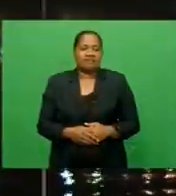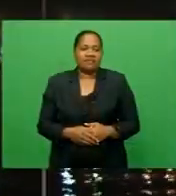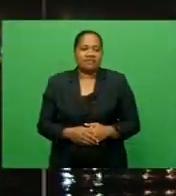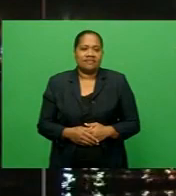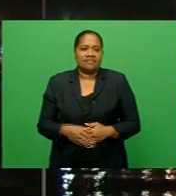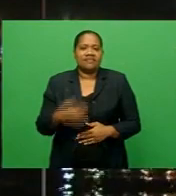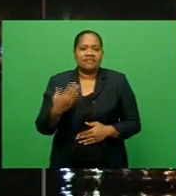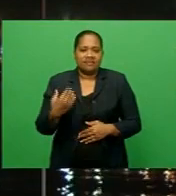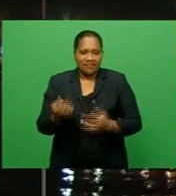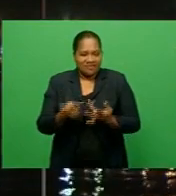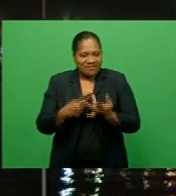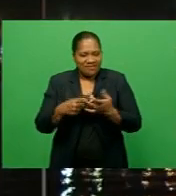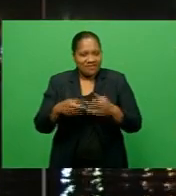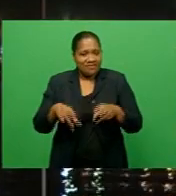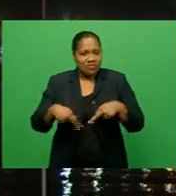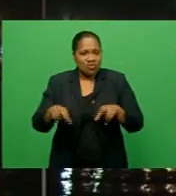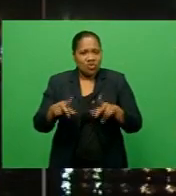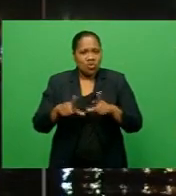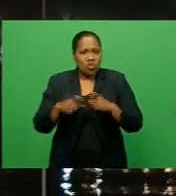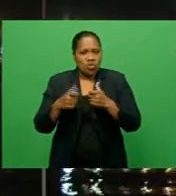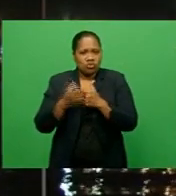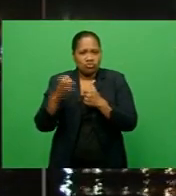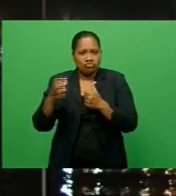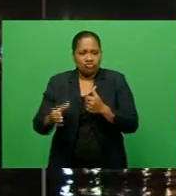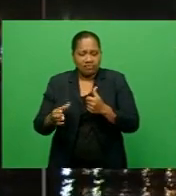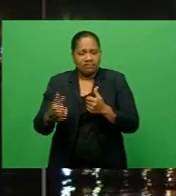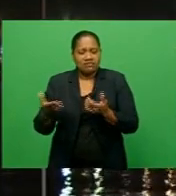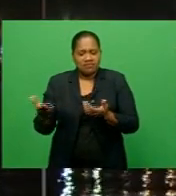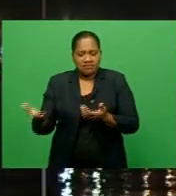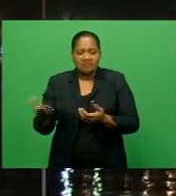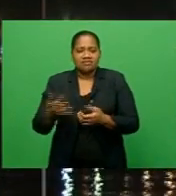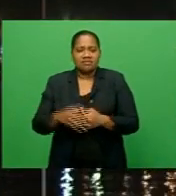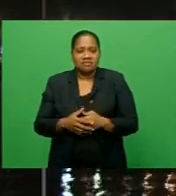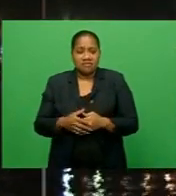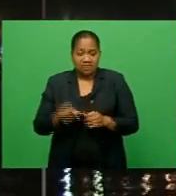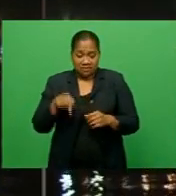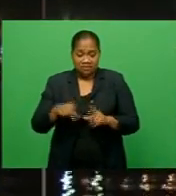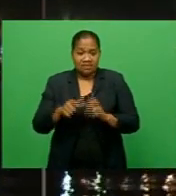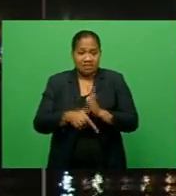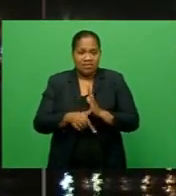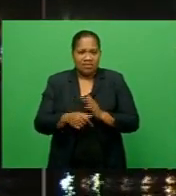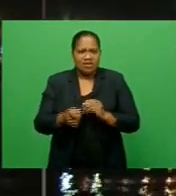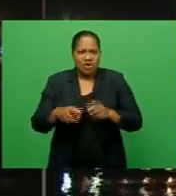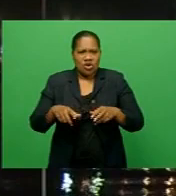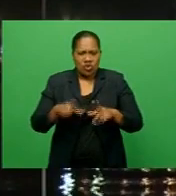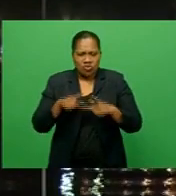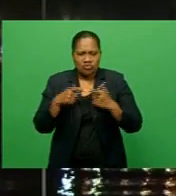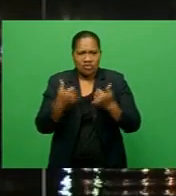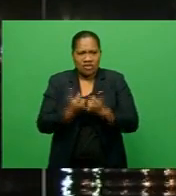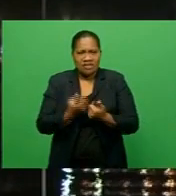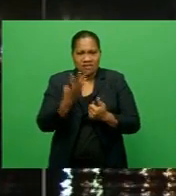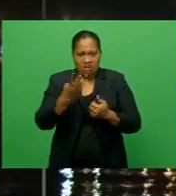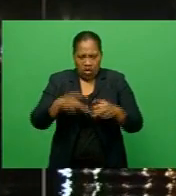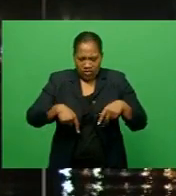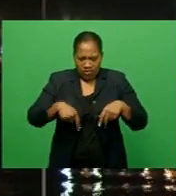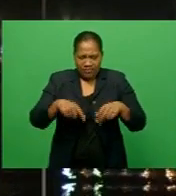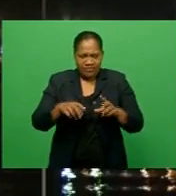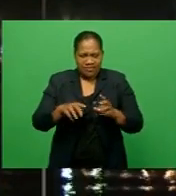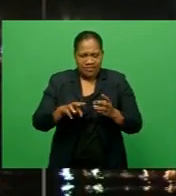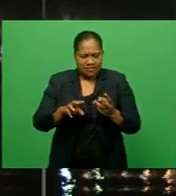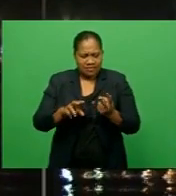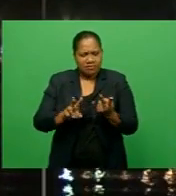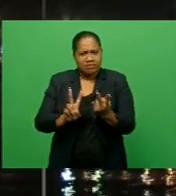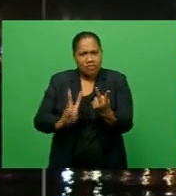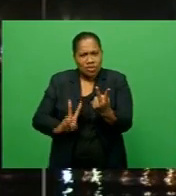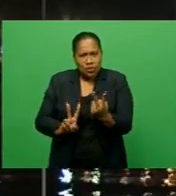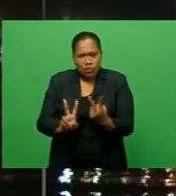Yet another road contractor has been put on notice. This time the contractors of the 4-lane road Kings Road project between the Rewa Bridge and 9 Mile